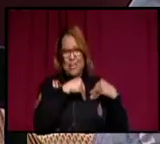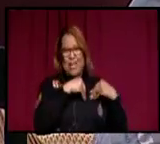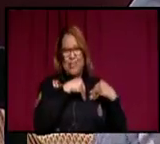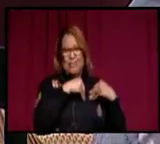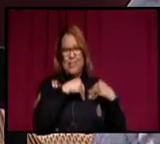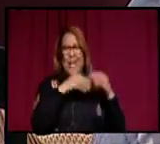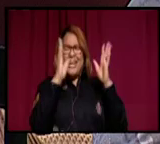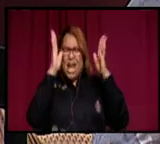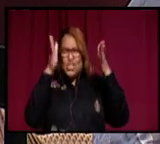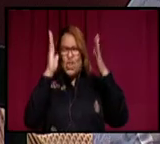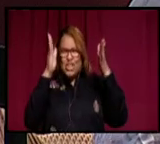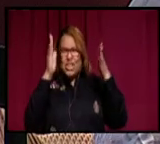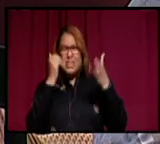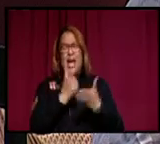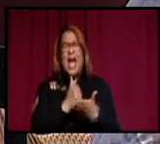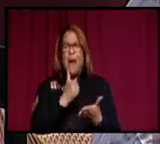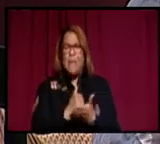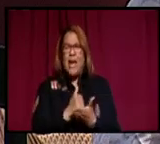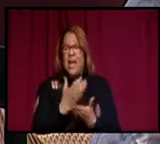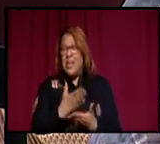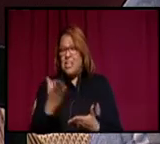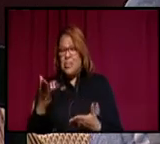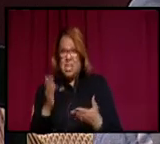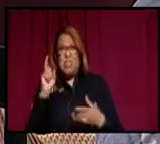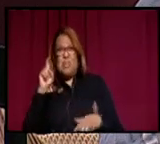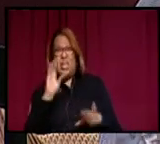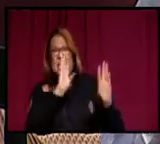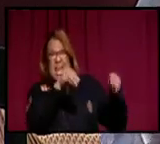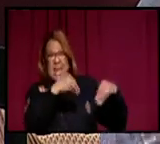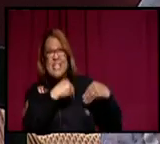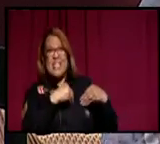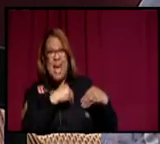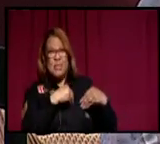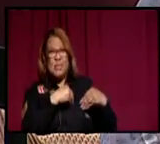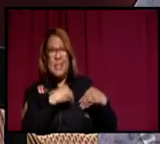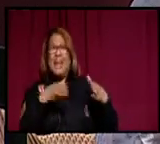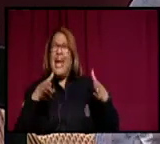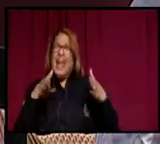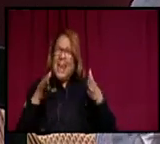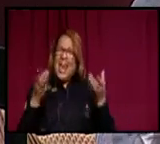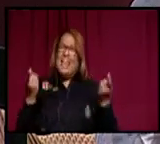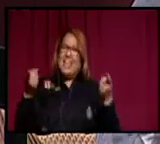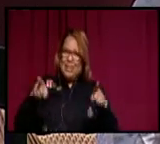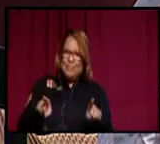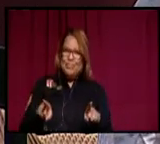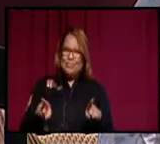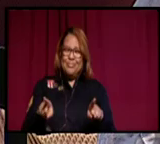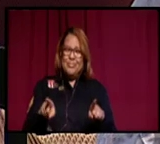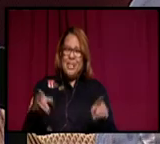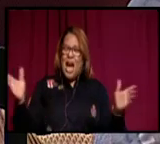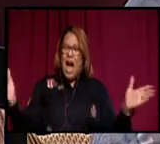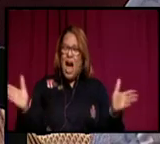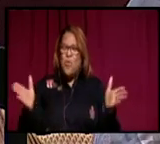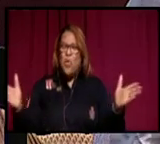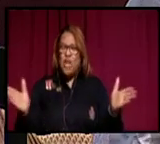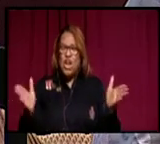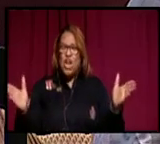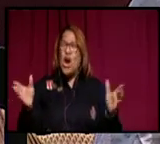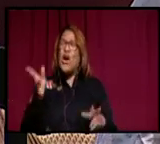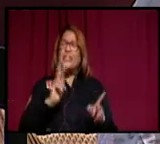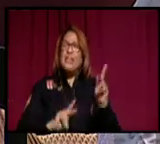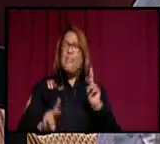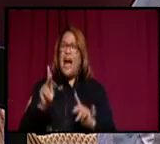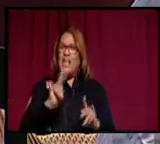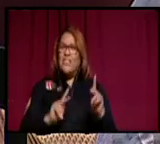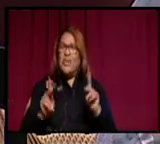your attention. Amen. Some things we have to accept because God allows them. And so I want to encourage the body of Christ and those